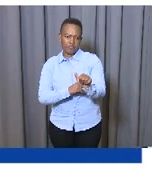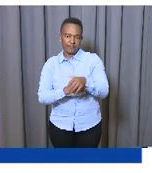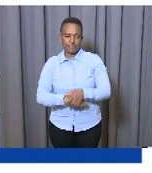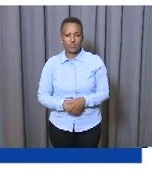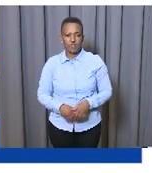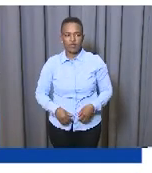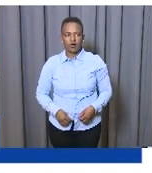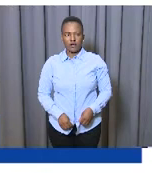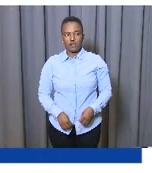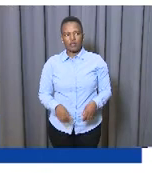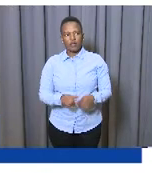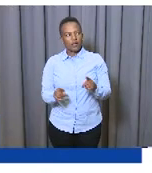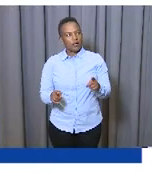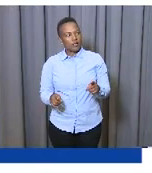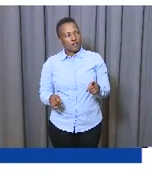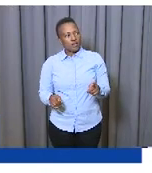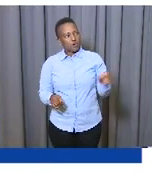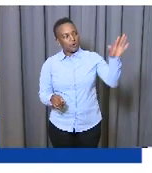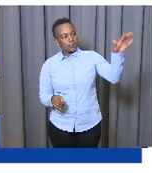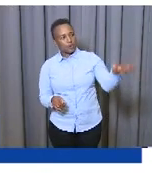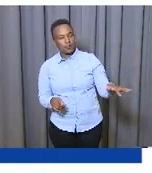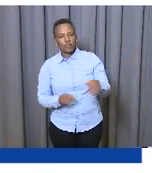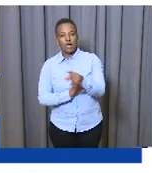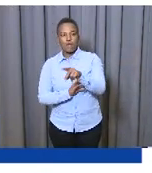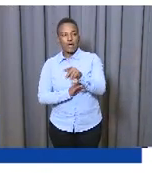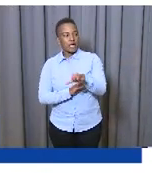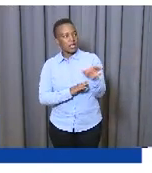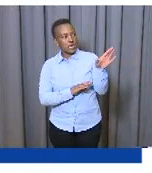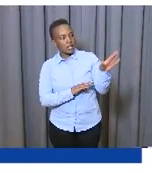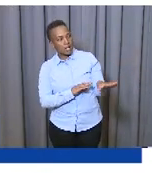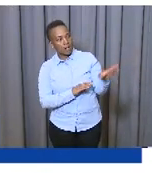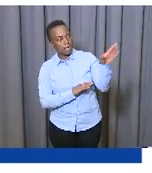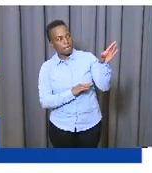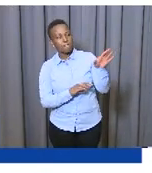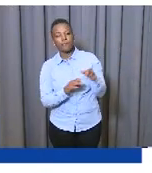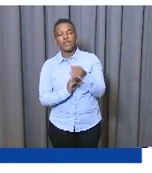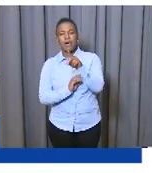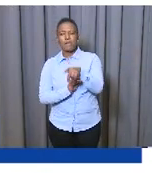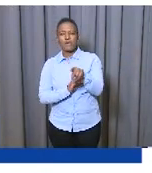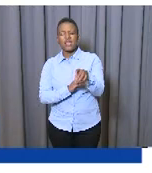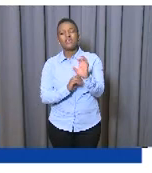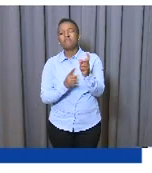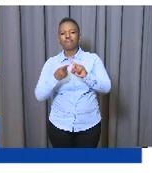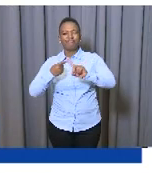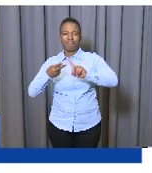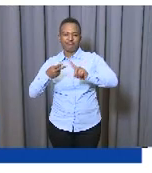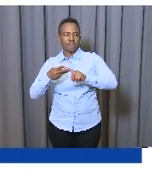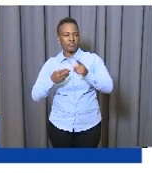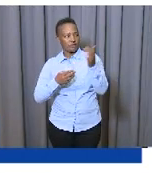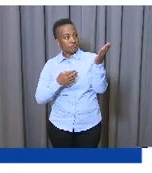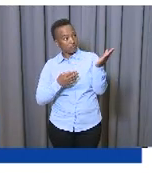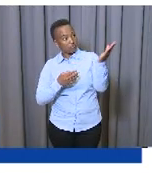Well, that's the indication of what we have with PPE units there. The different type of PPE,